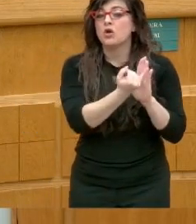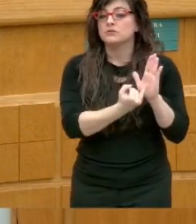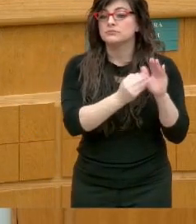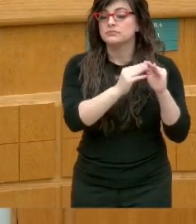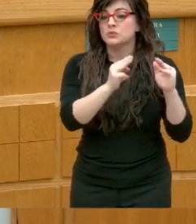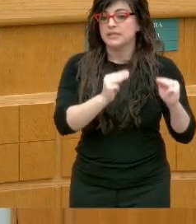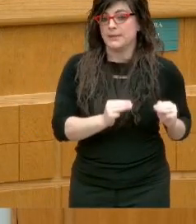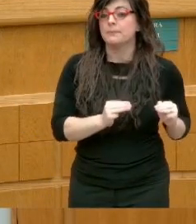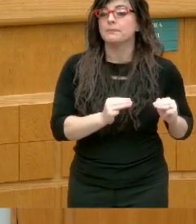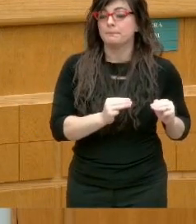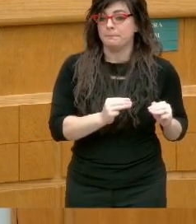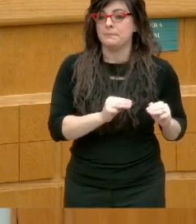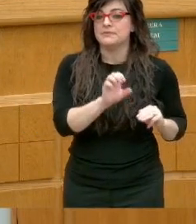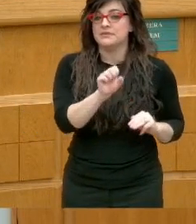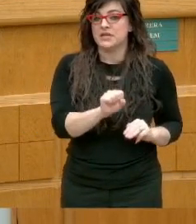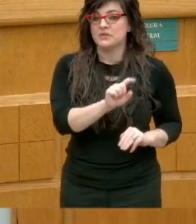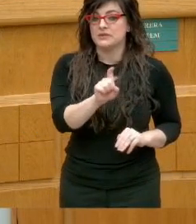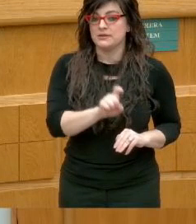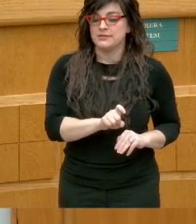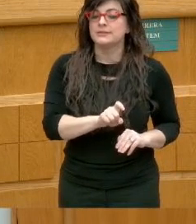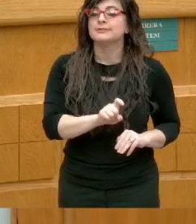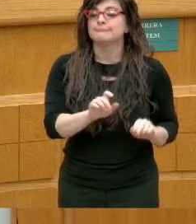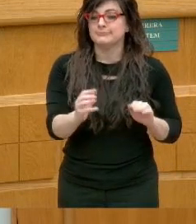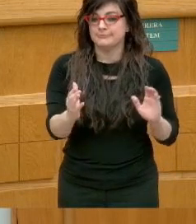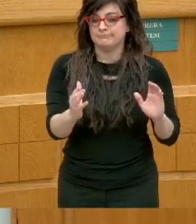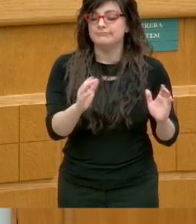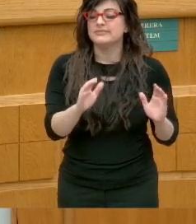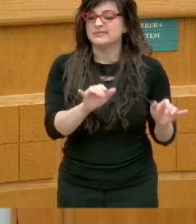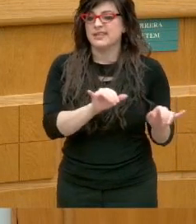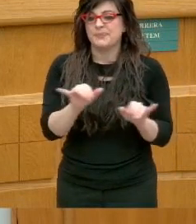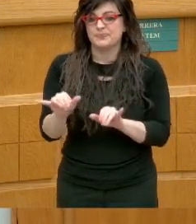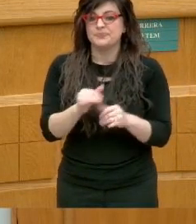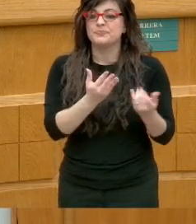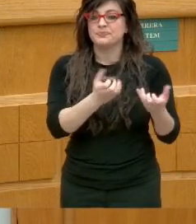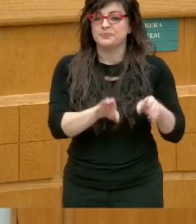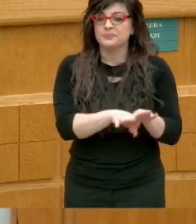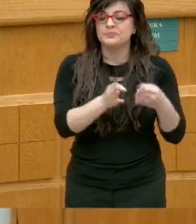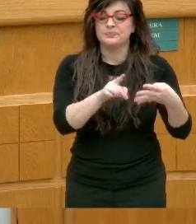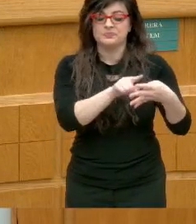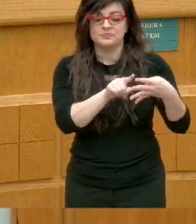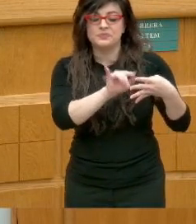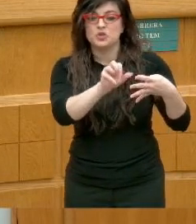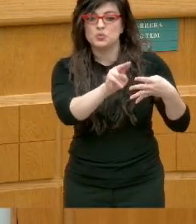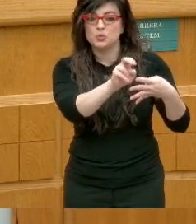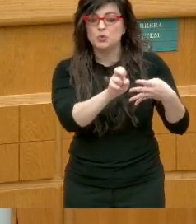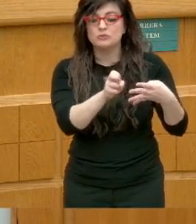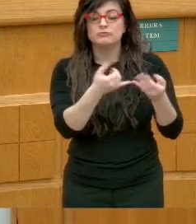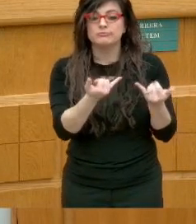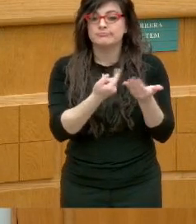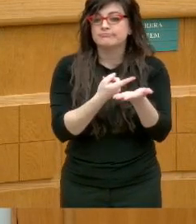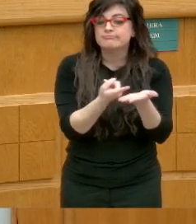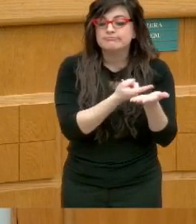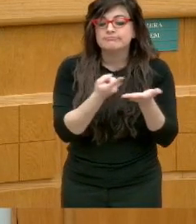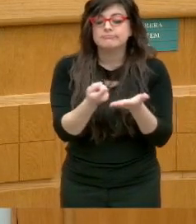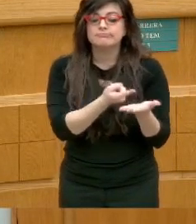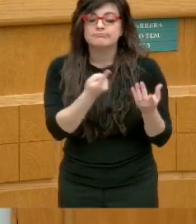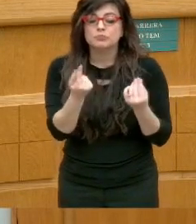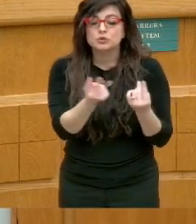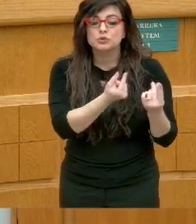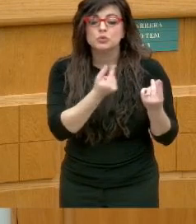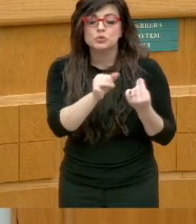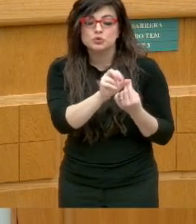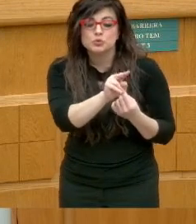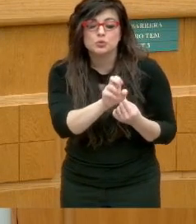they're looking at that 1st of June. They are working with staff now on getting things reopened or ready to reopen